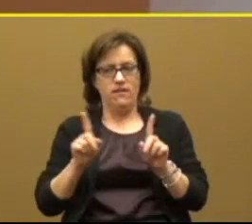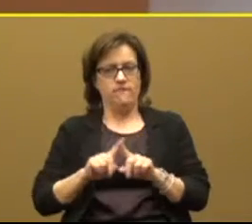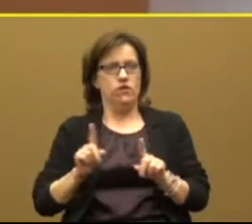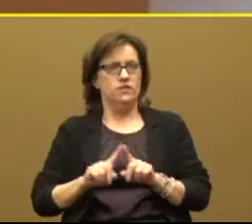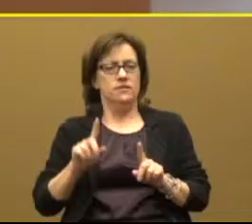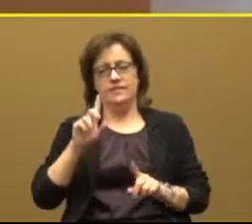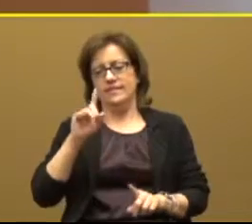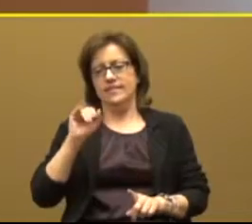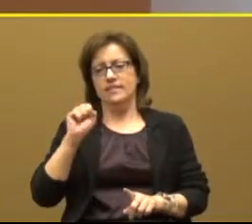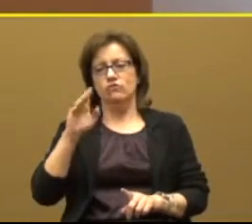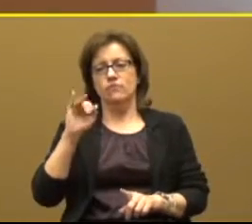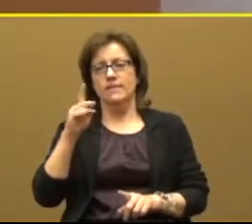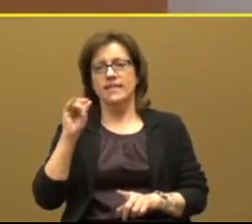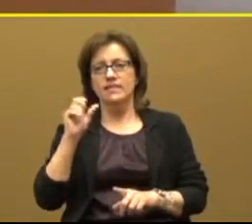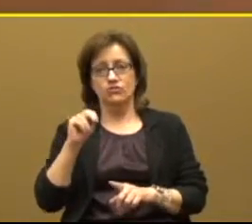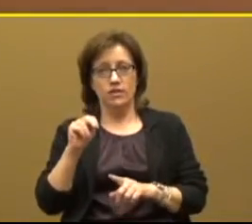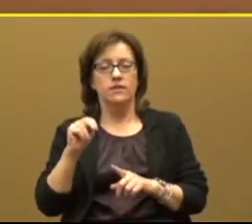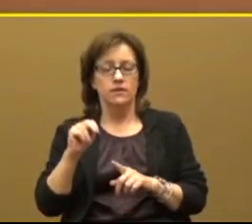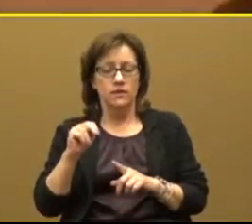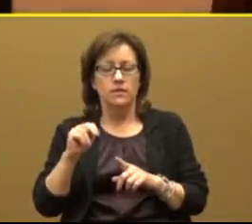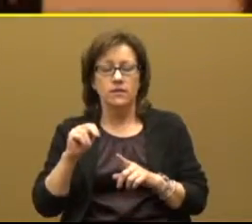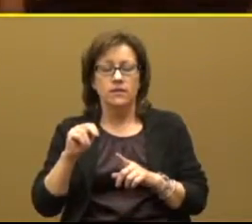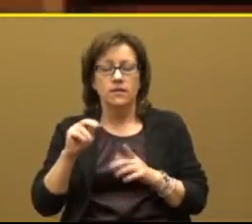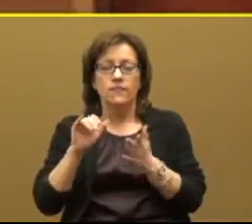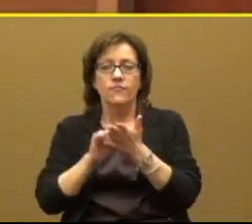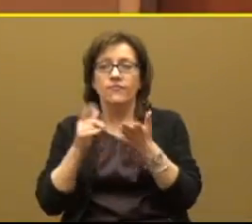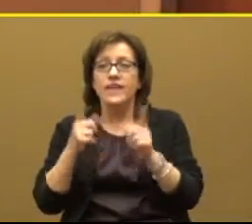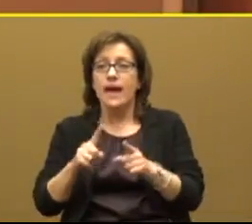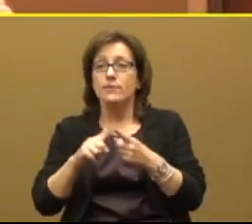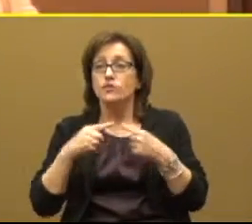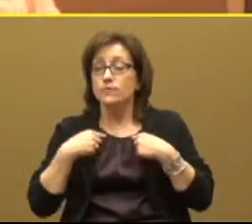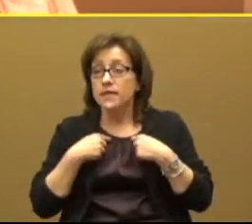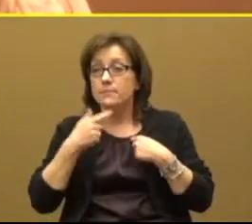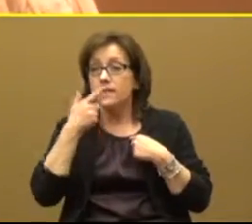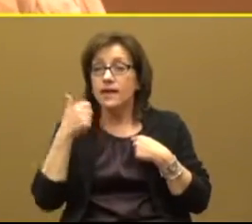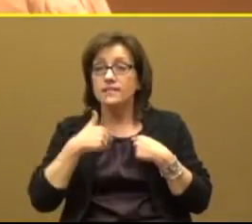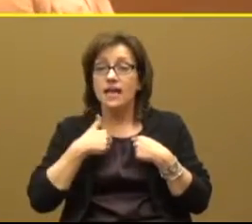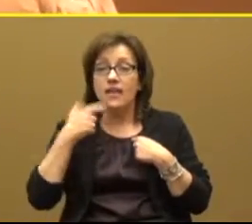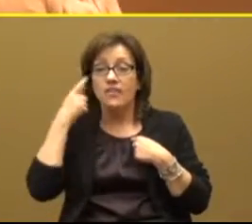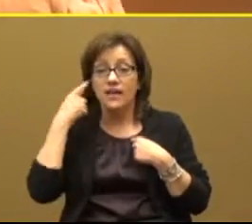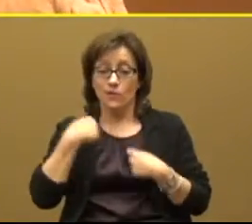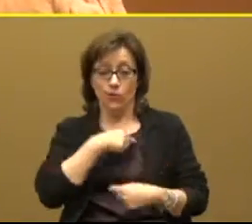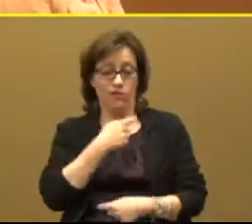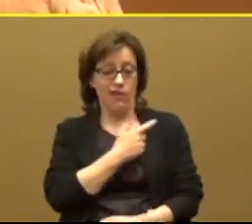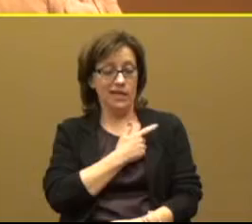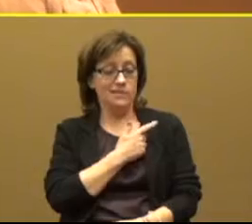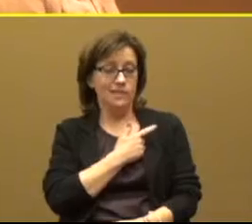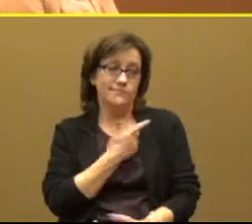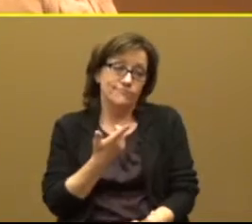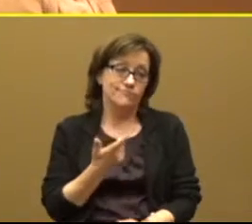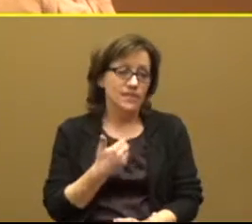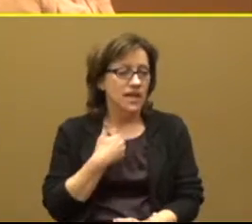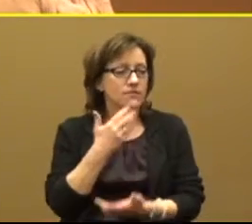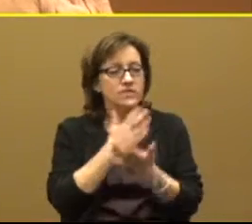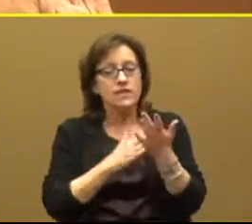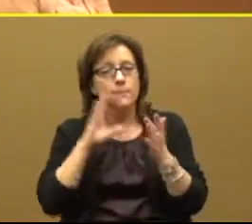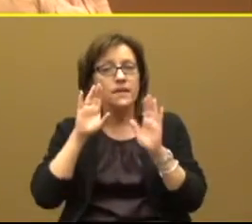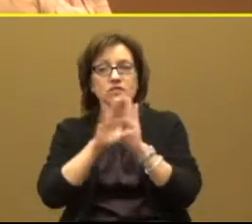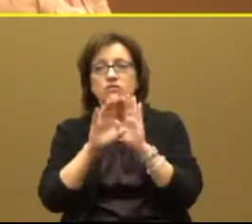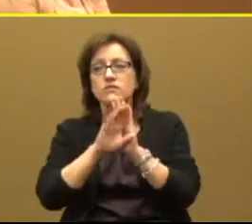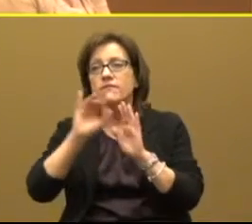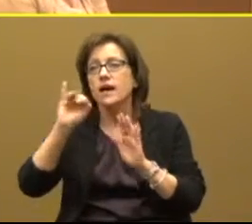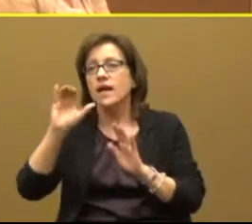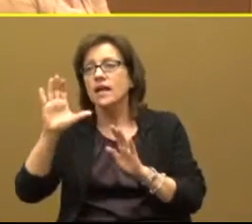this happened to me, and it was just because I think we were lazy. We had some pictures of icons and we had some